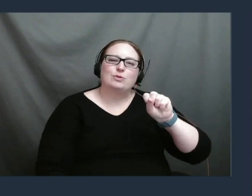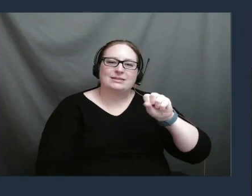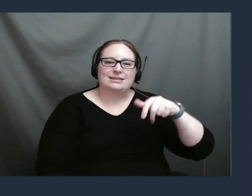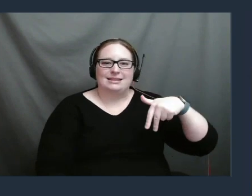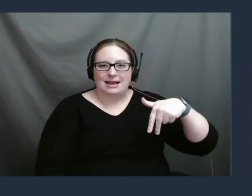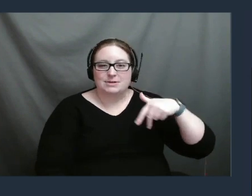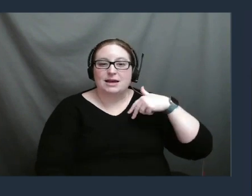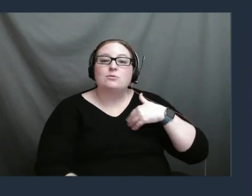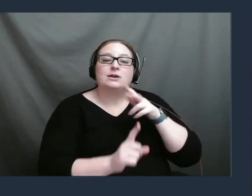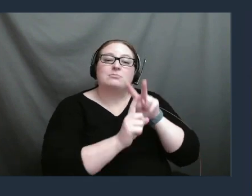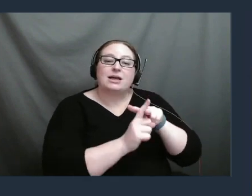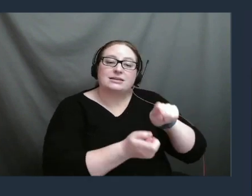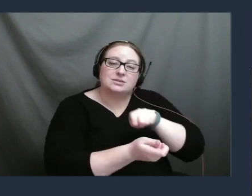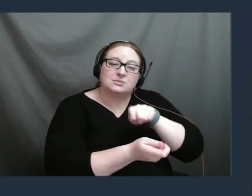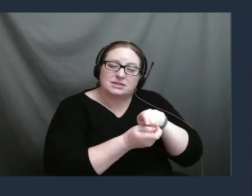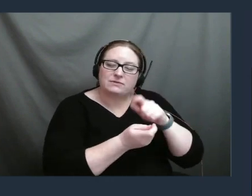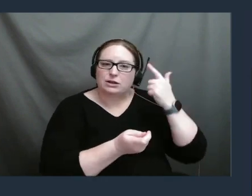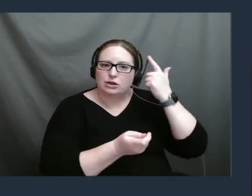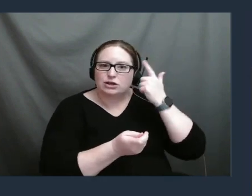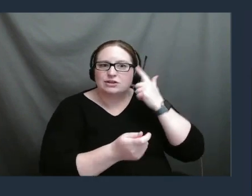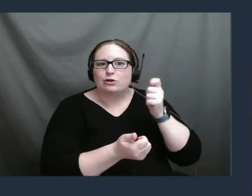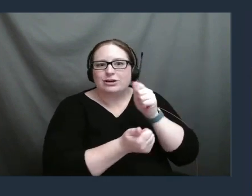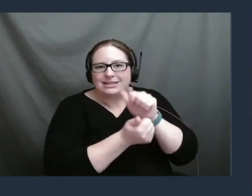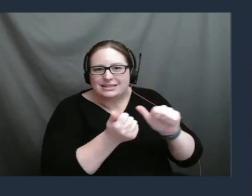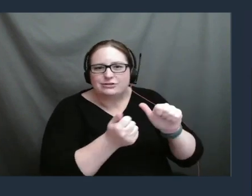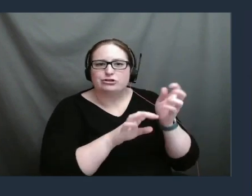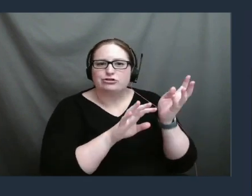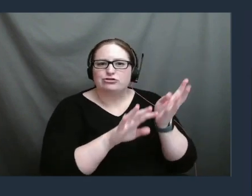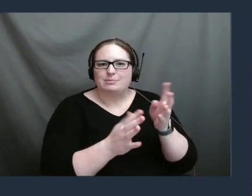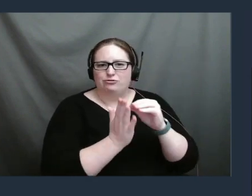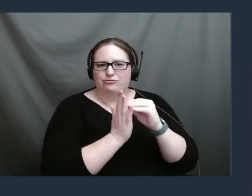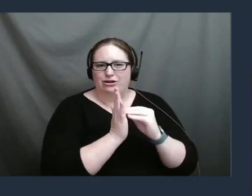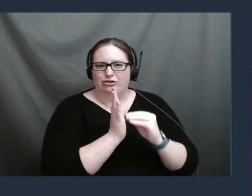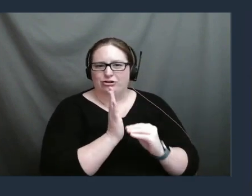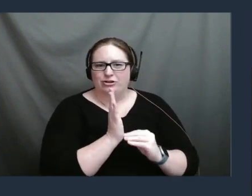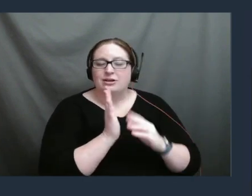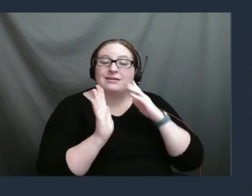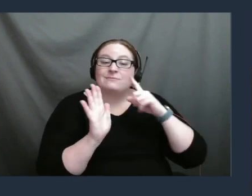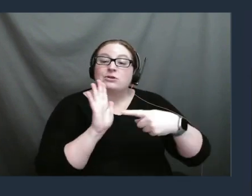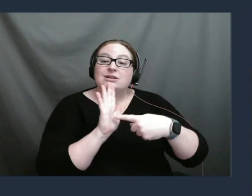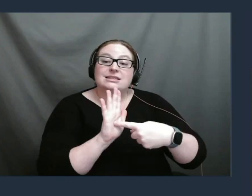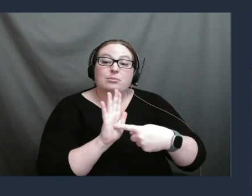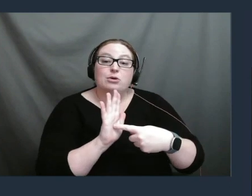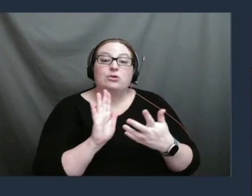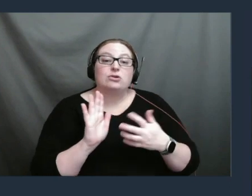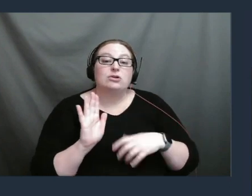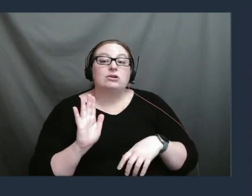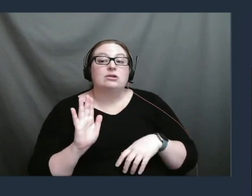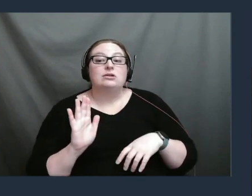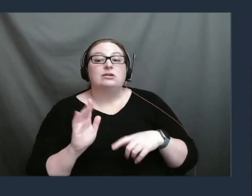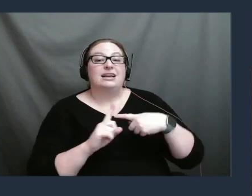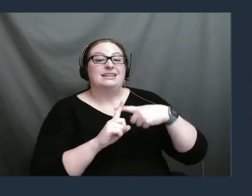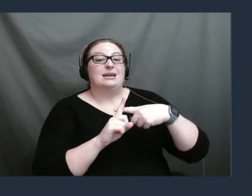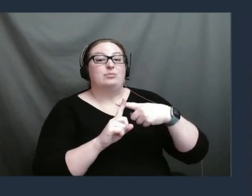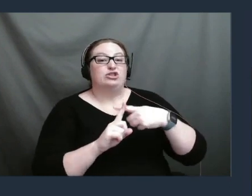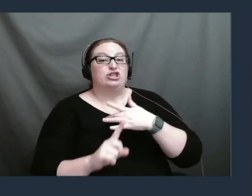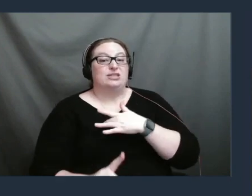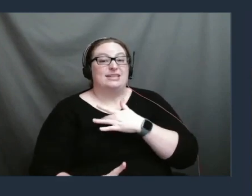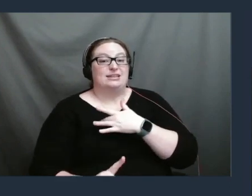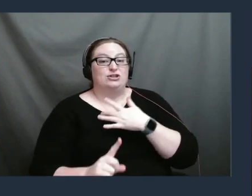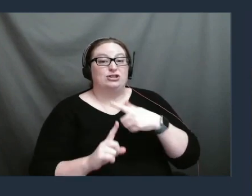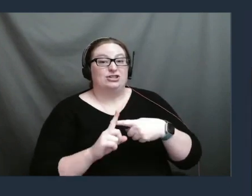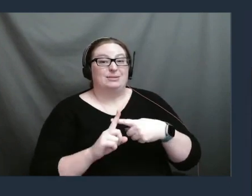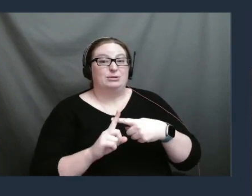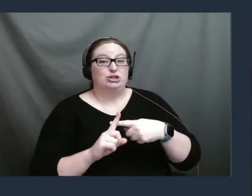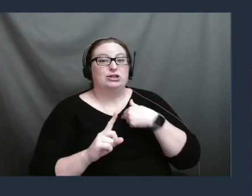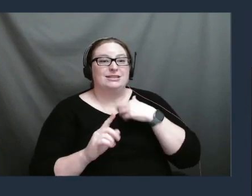each incoming streaming data record. Let's, for example, take an example of a temperature sensor that's capturing temperatures in